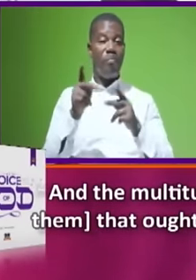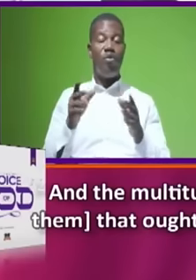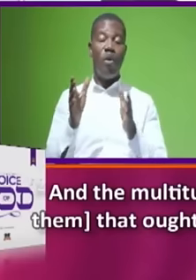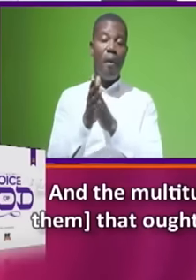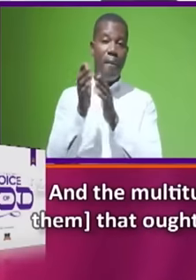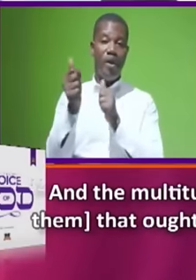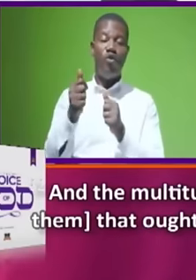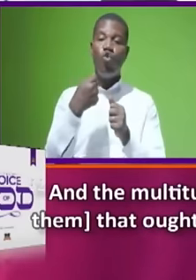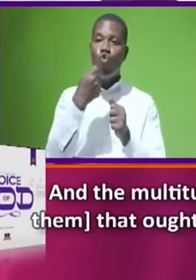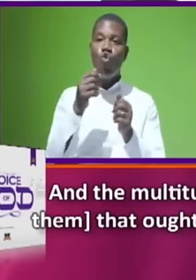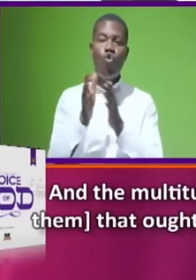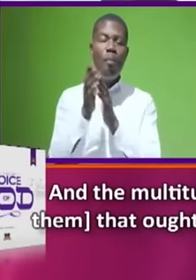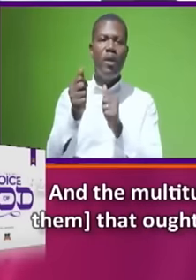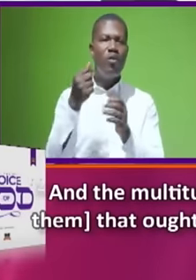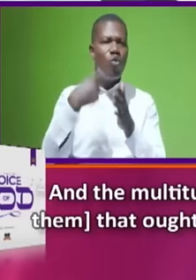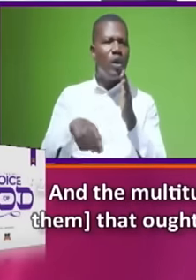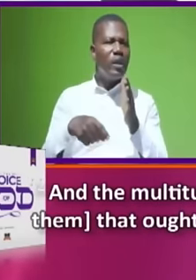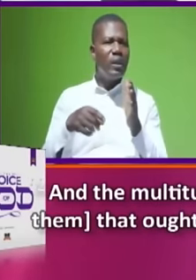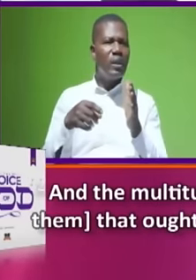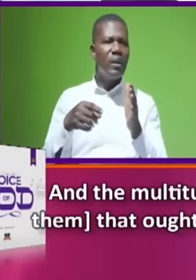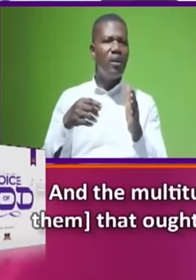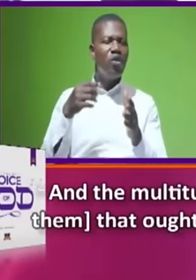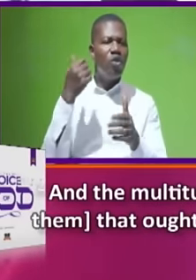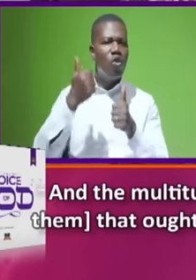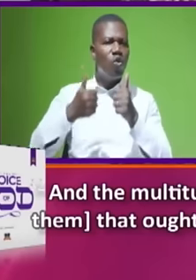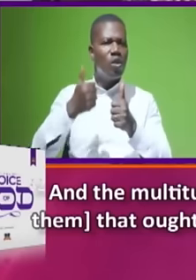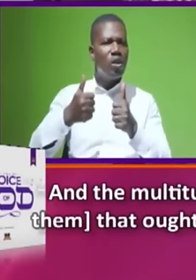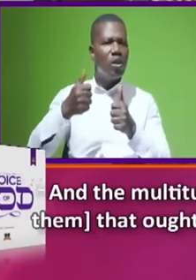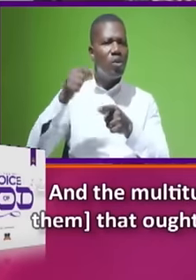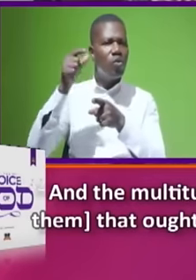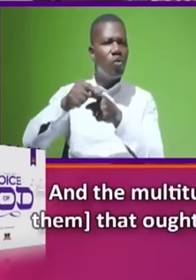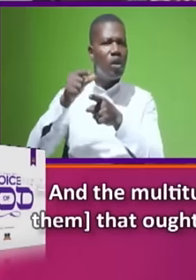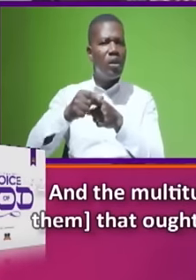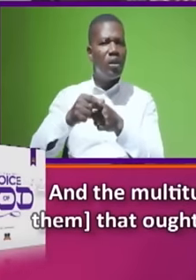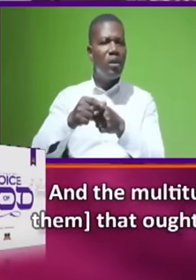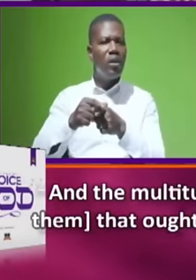won ye hwan den assembly.